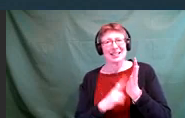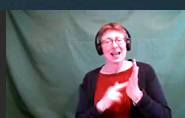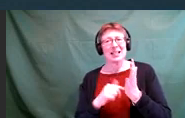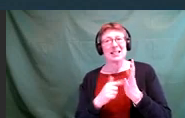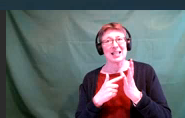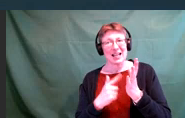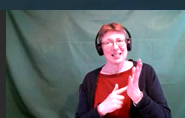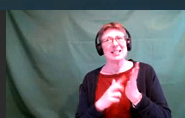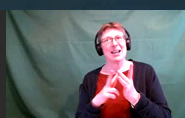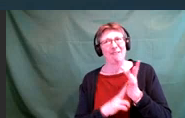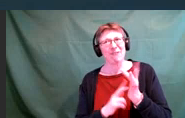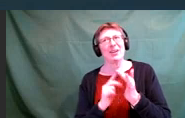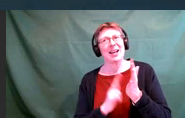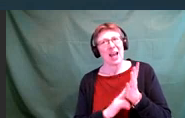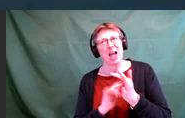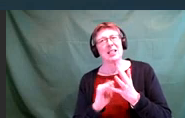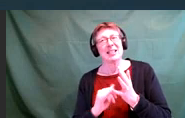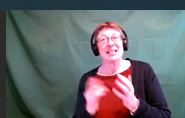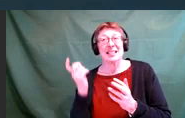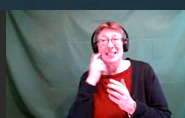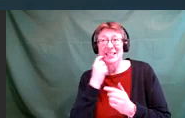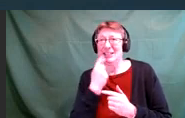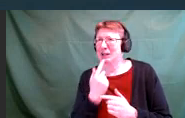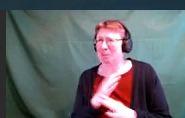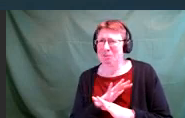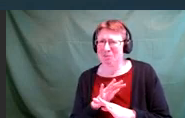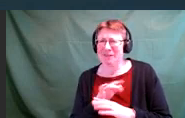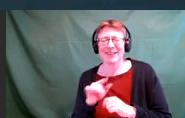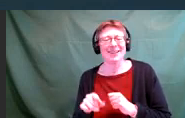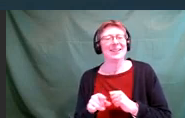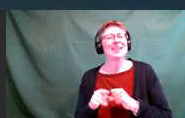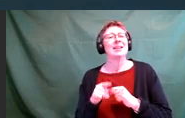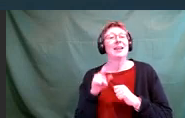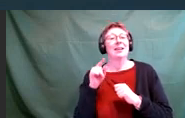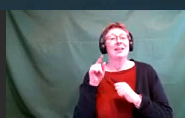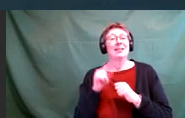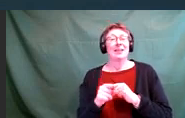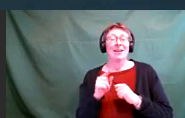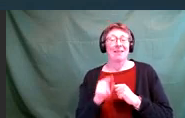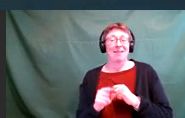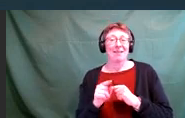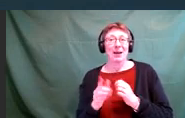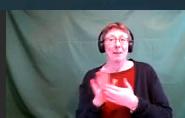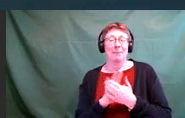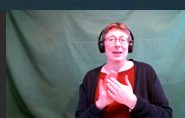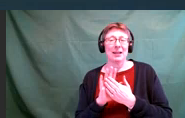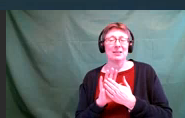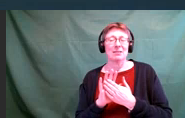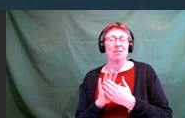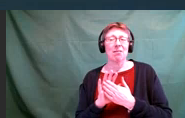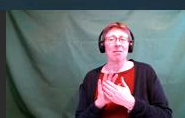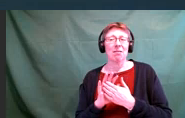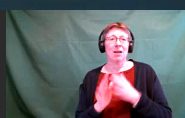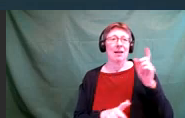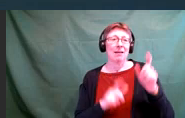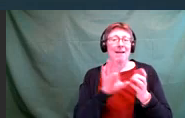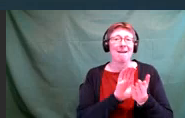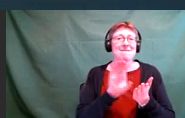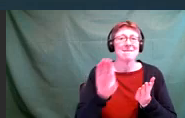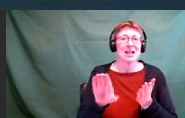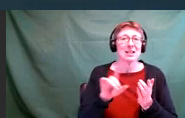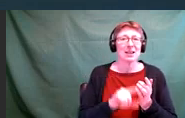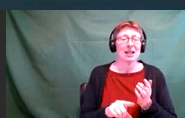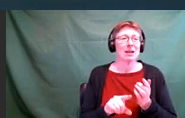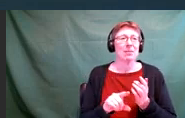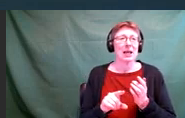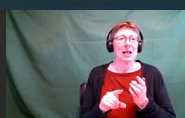Easy for me to say. And this is where investors overweigh the importance of